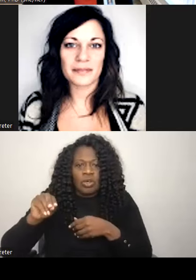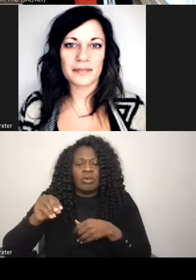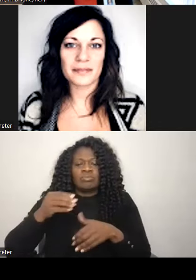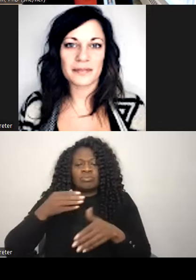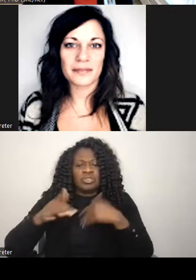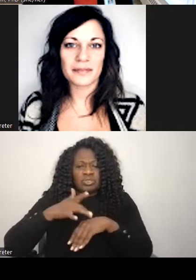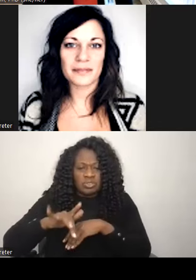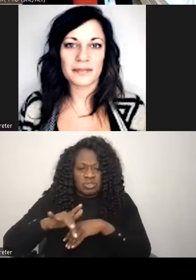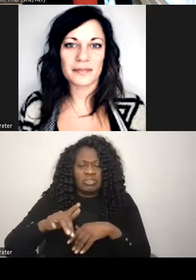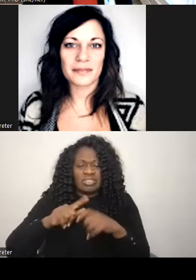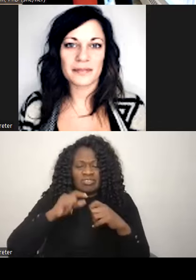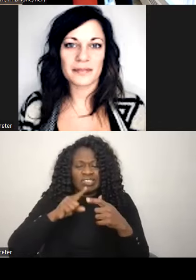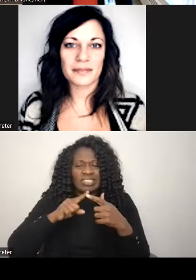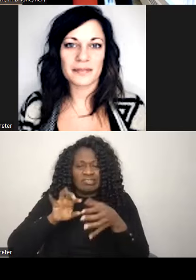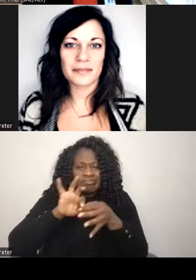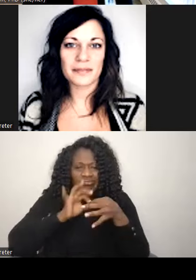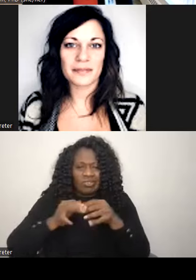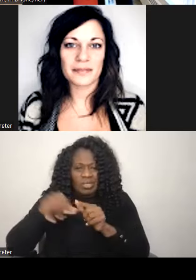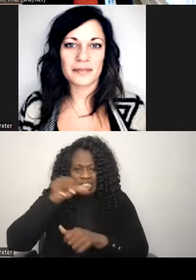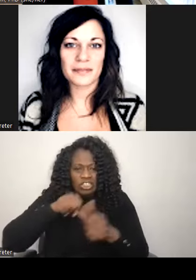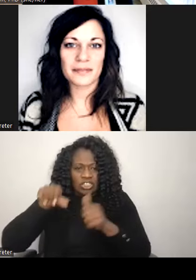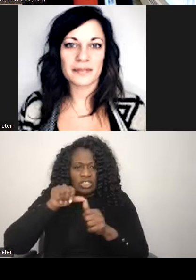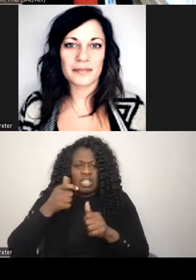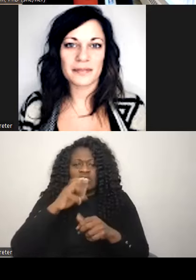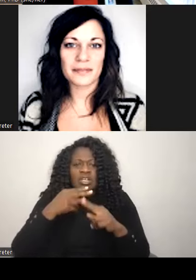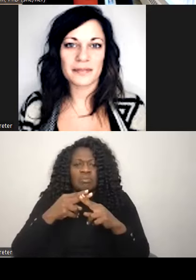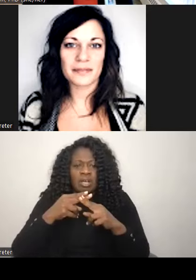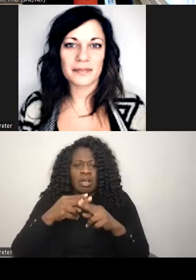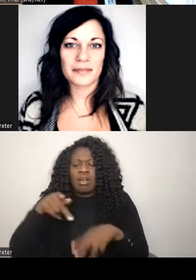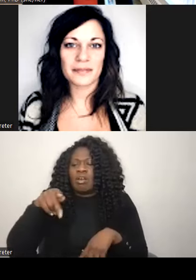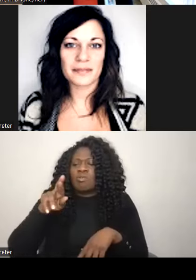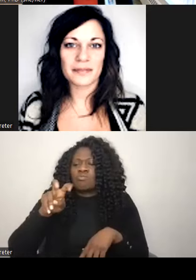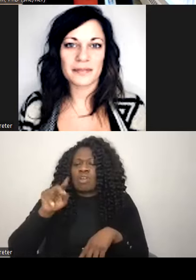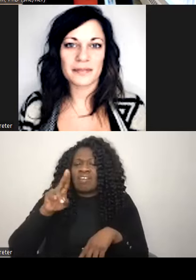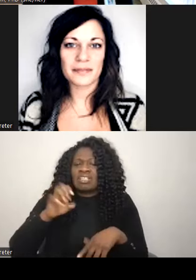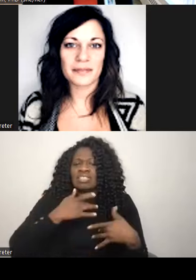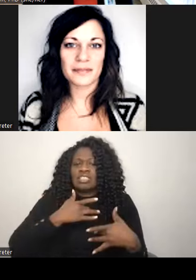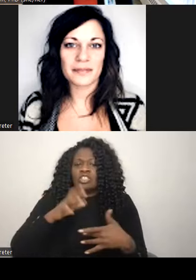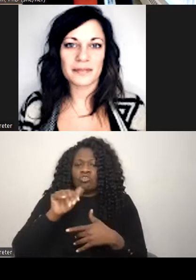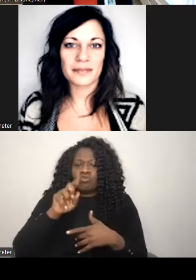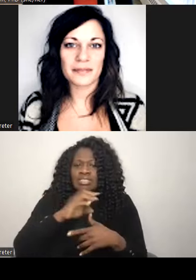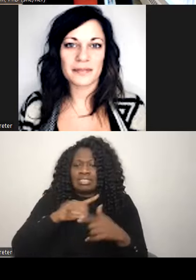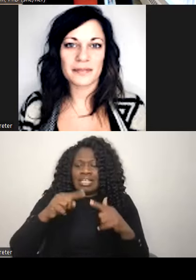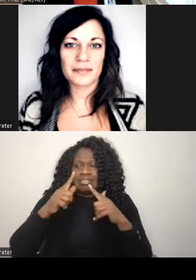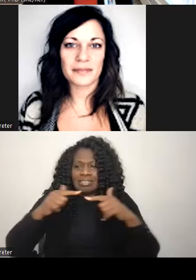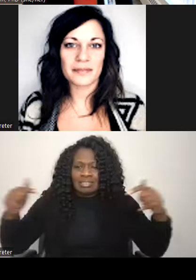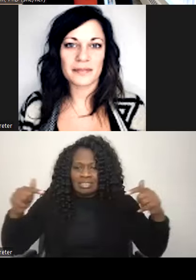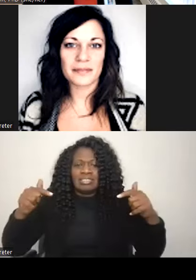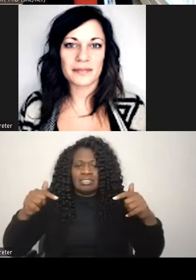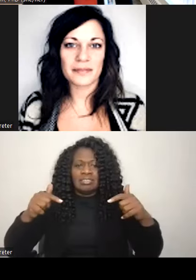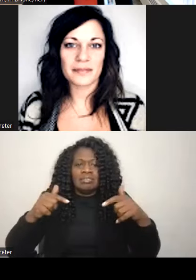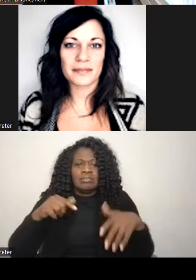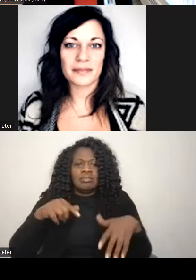each other. I want to talk a little bit about prevalence rates and also specifically about disparities in prevalence